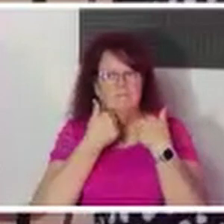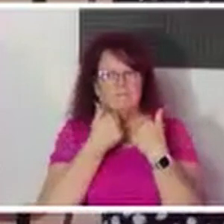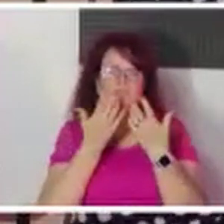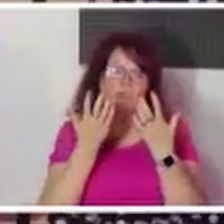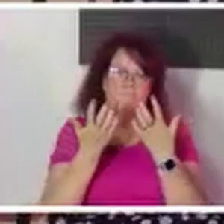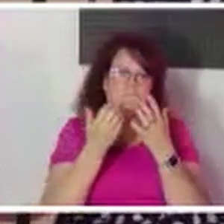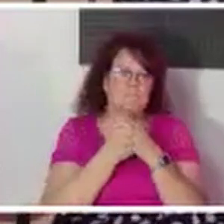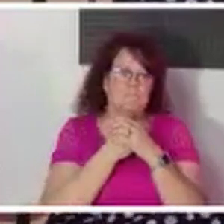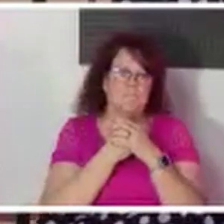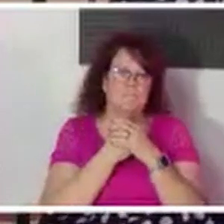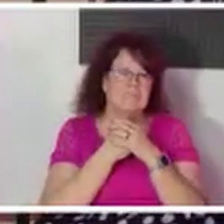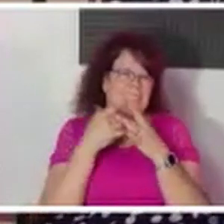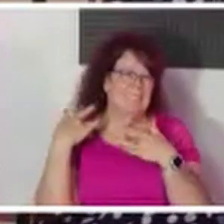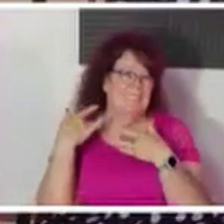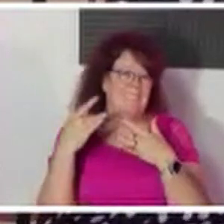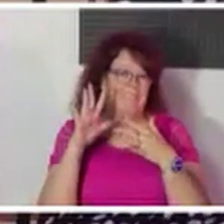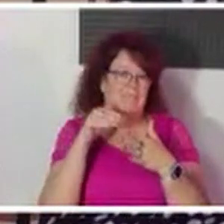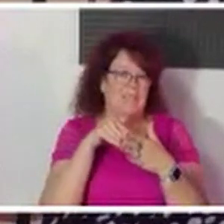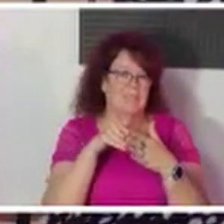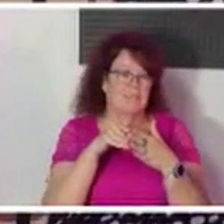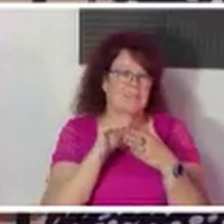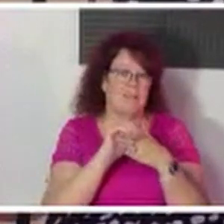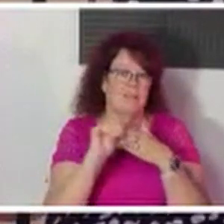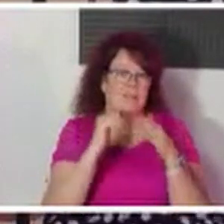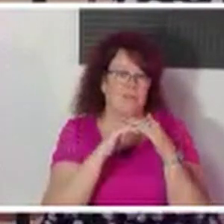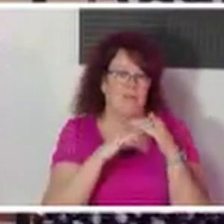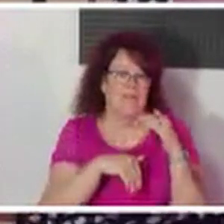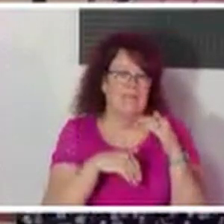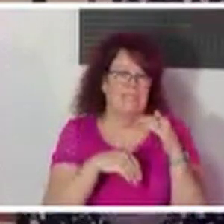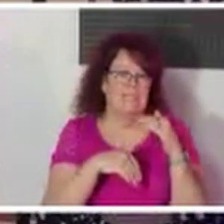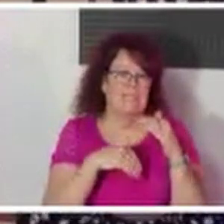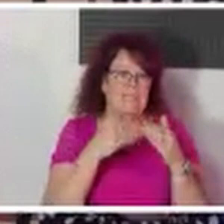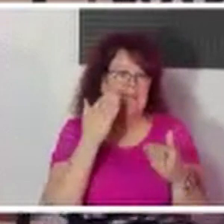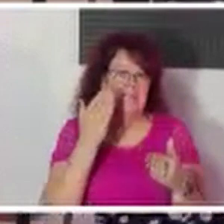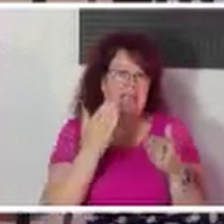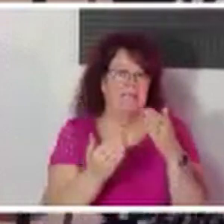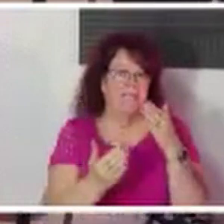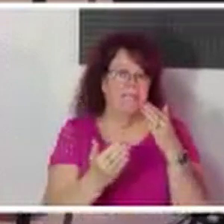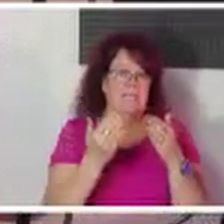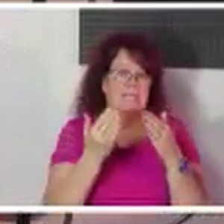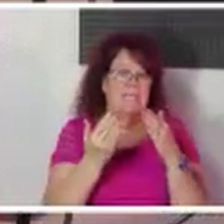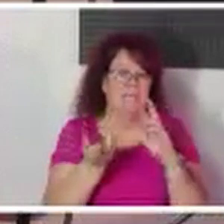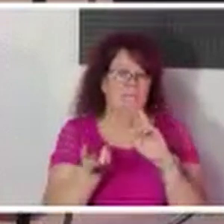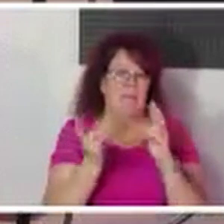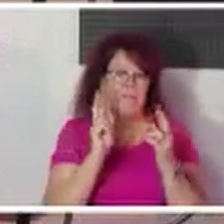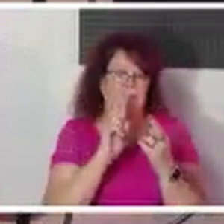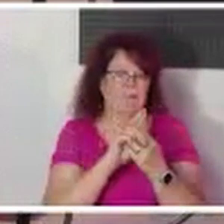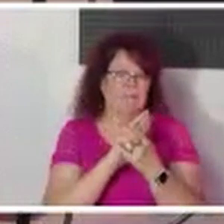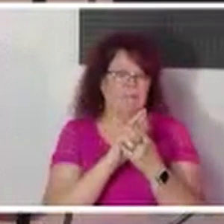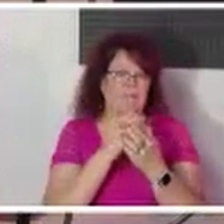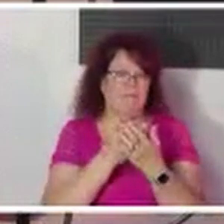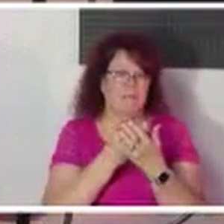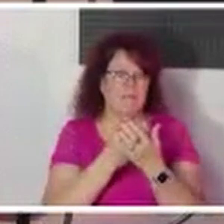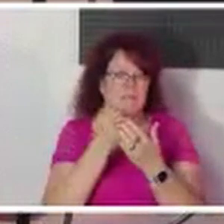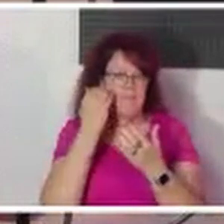So typically it's $5,000 or less, and ideally, again, it's a revolving fund. As long as we do our jobs and get our